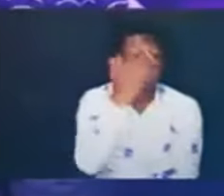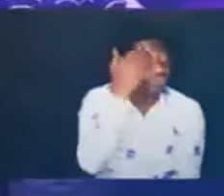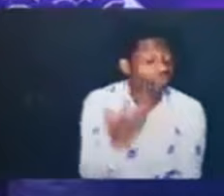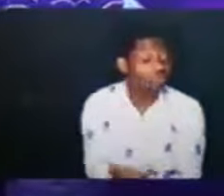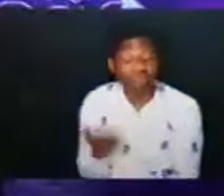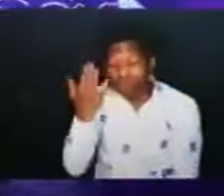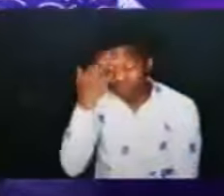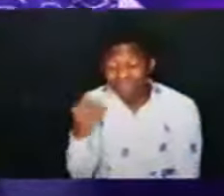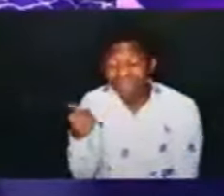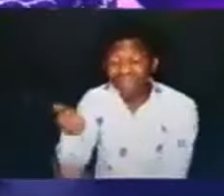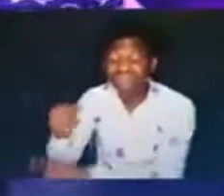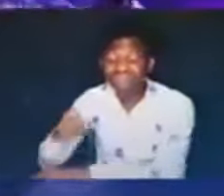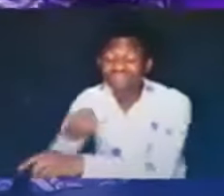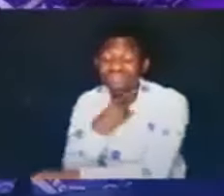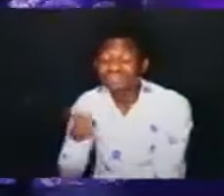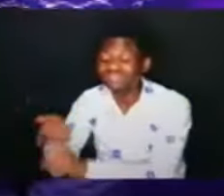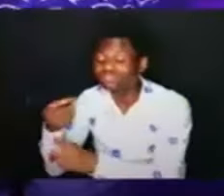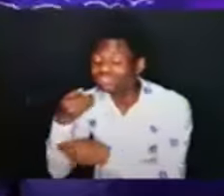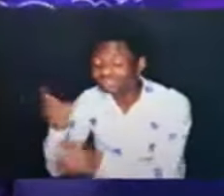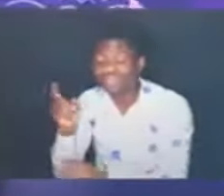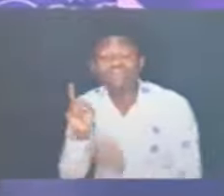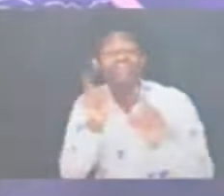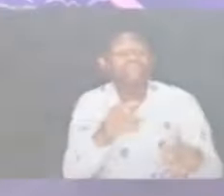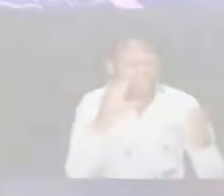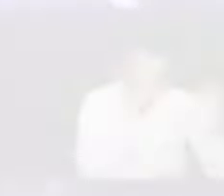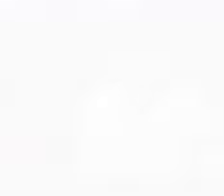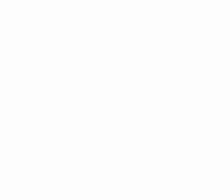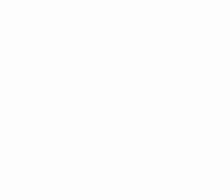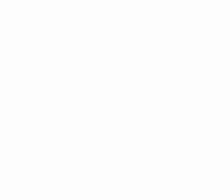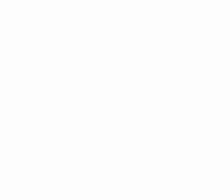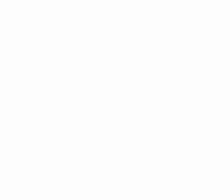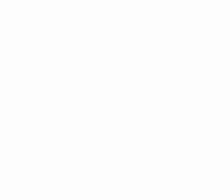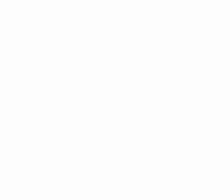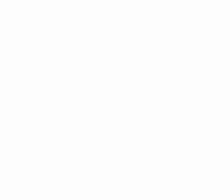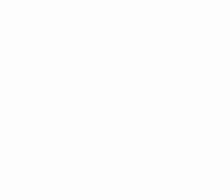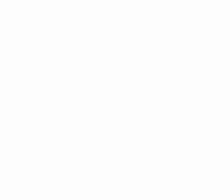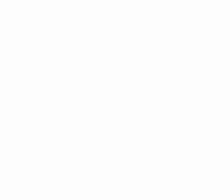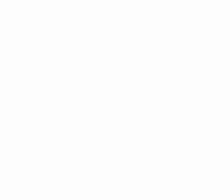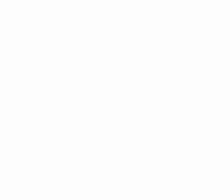and look for them? Adentina pofrimu a wan kwohwehwe wom. Think about that. Dwindwini we hu.